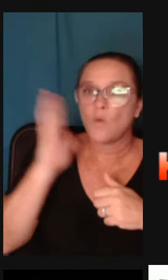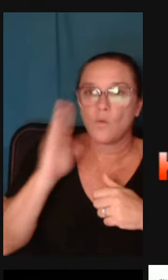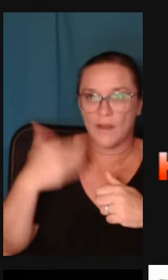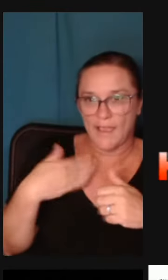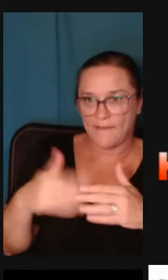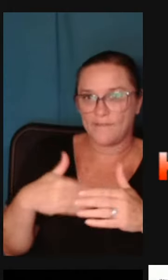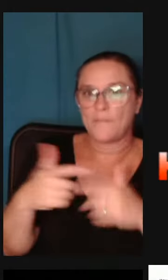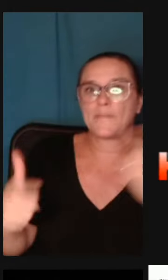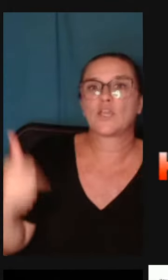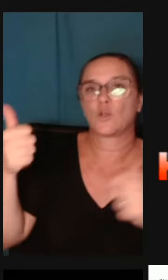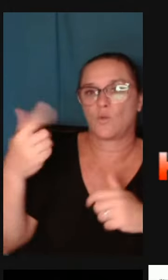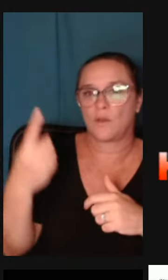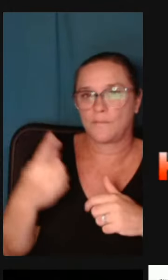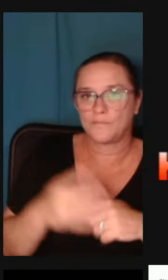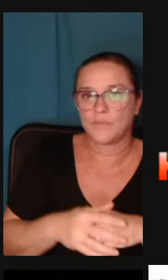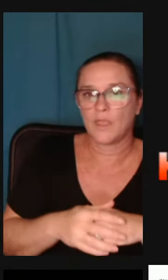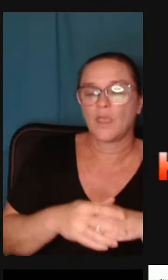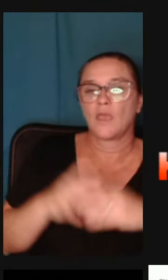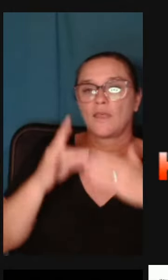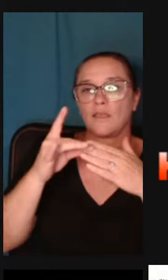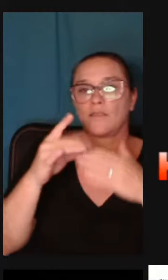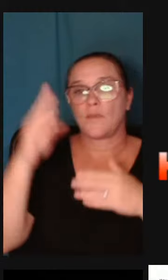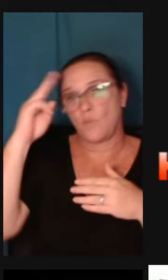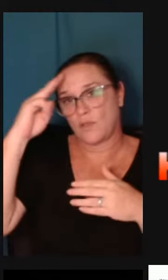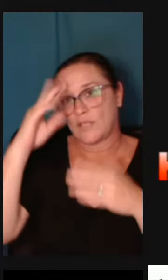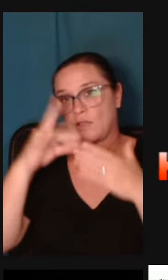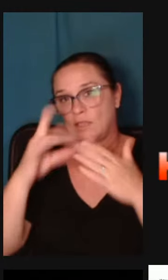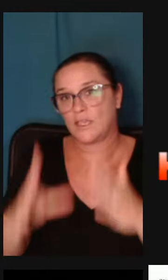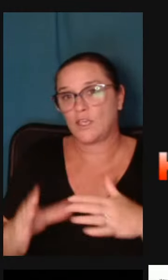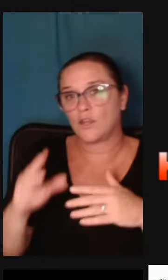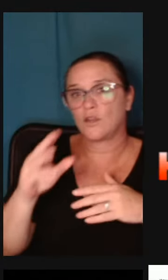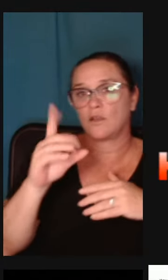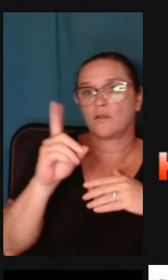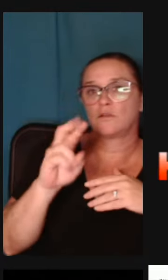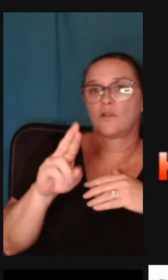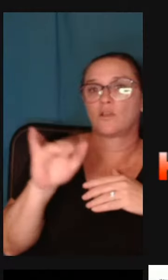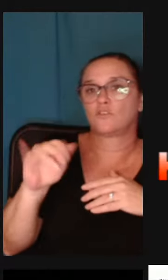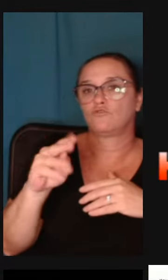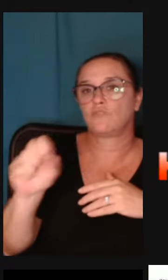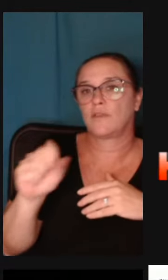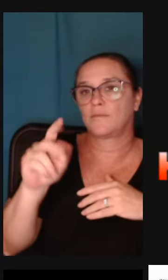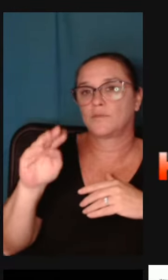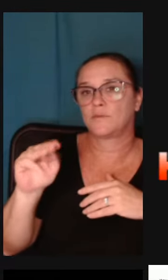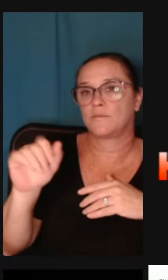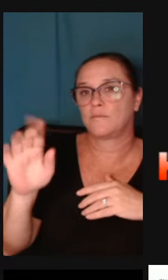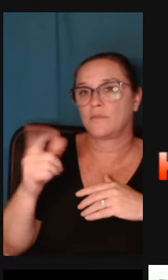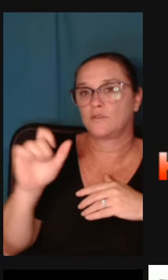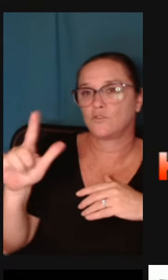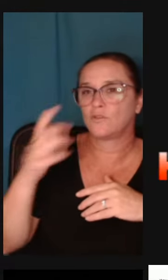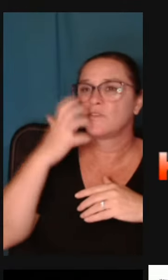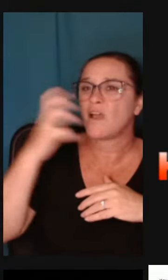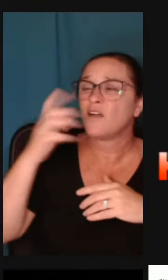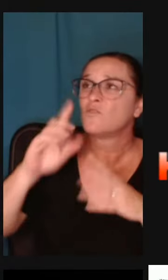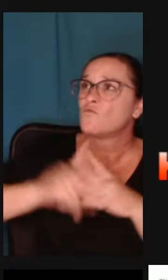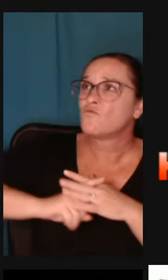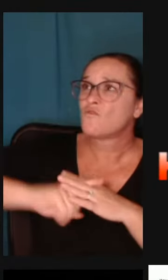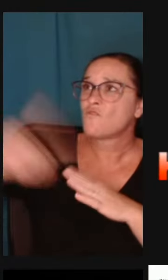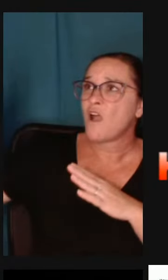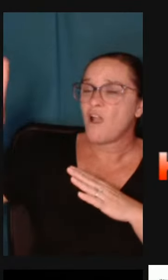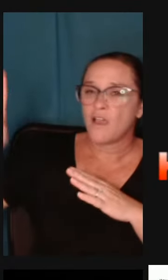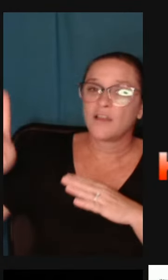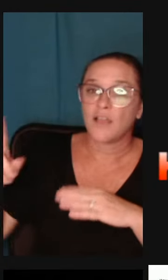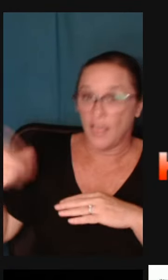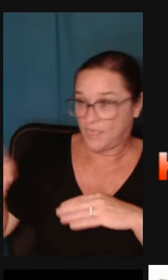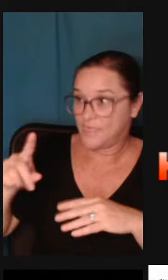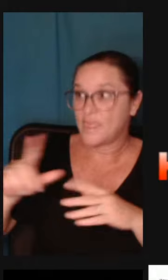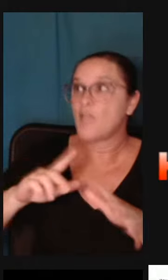The Boy Scout leader, Dr. James Mitchell, yelled to everyone to run for high ground. They did, and it saved their lives.